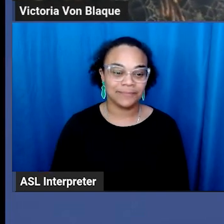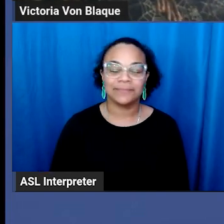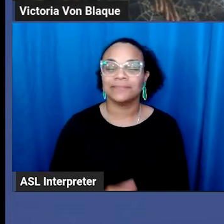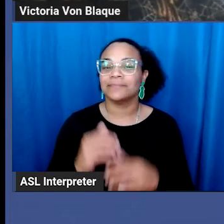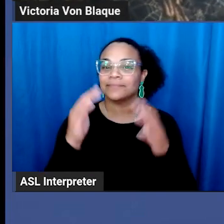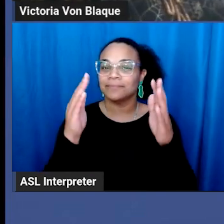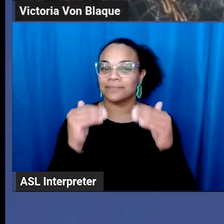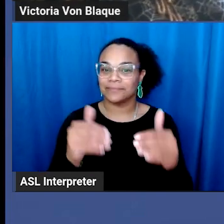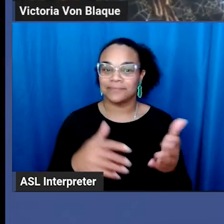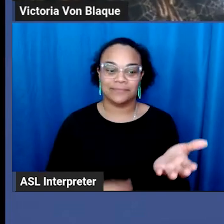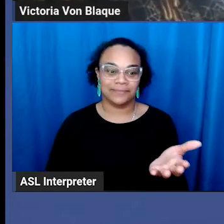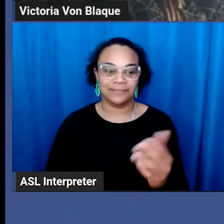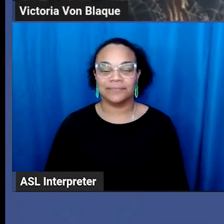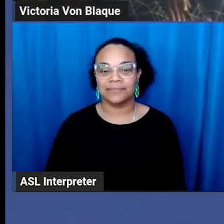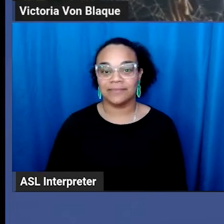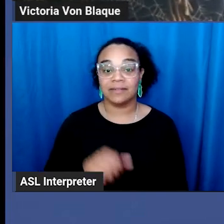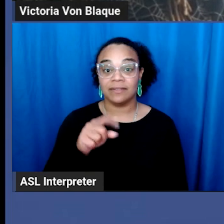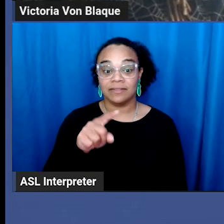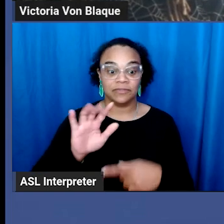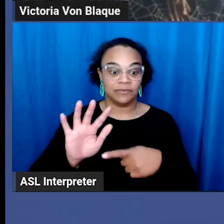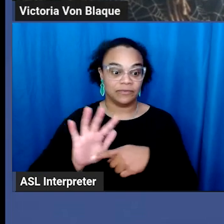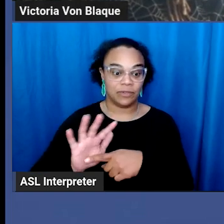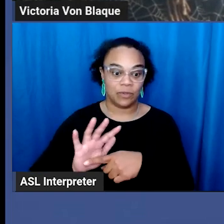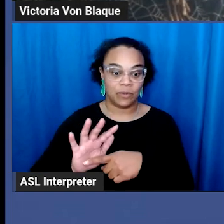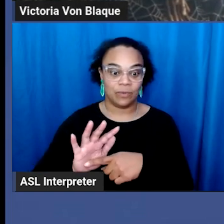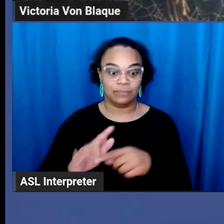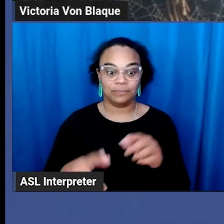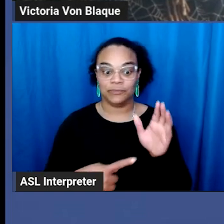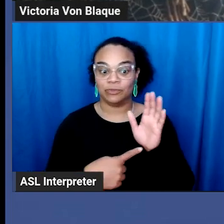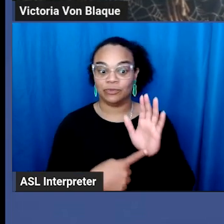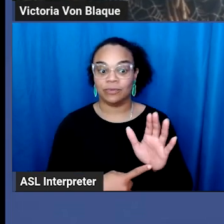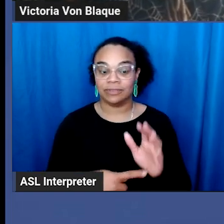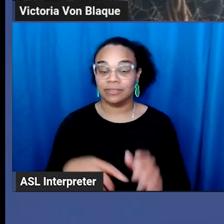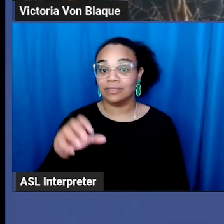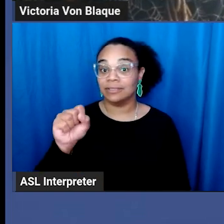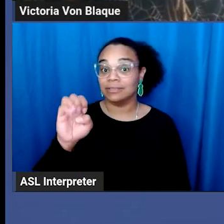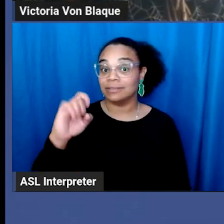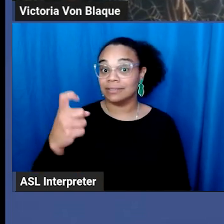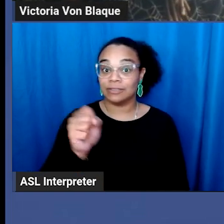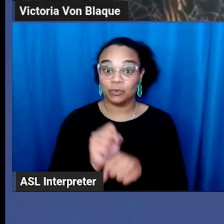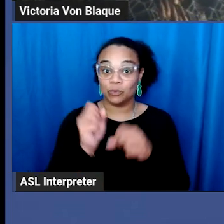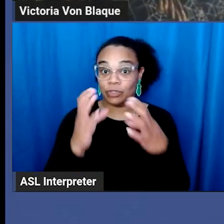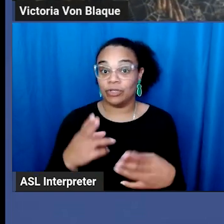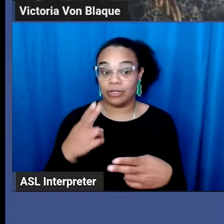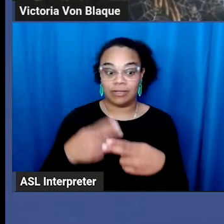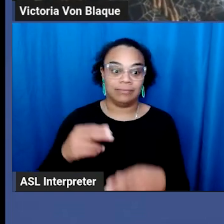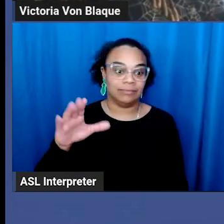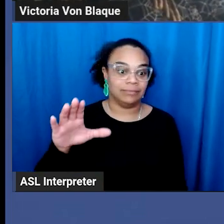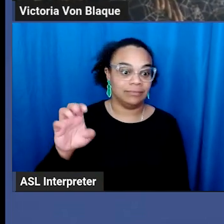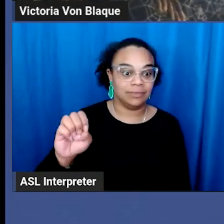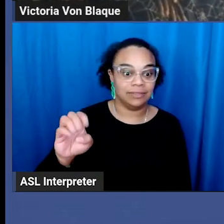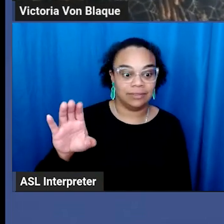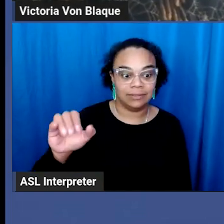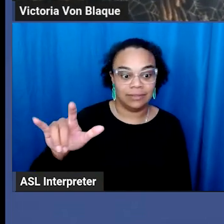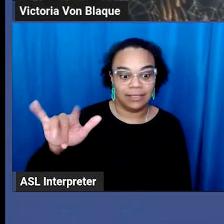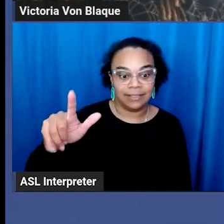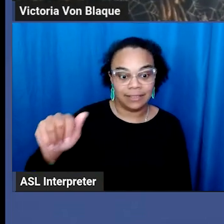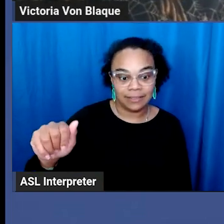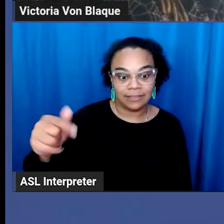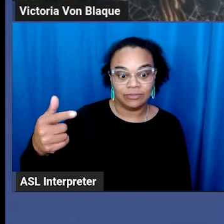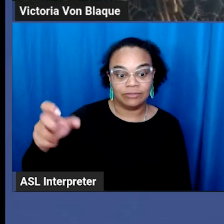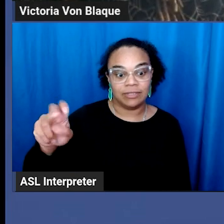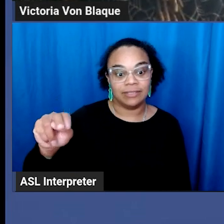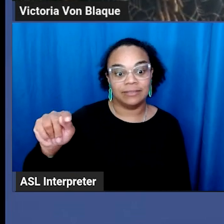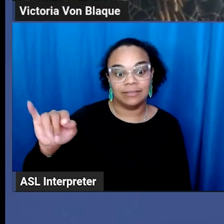This is a video of a sex worker named Cecilia Gentili who